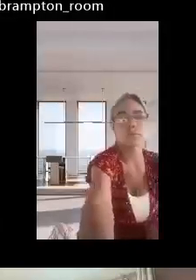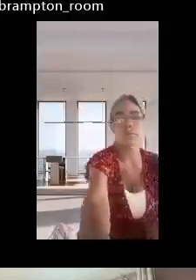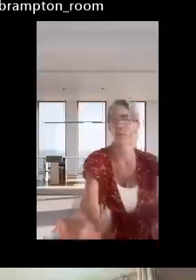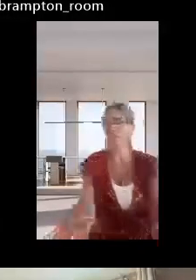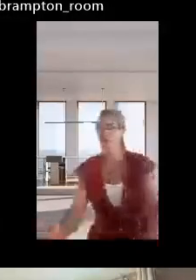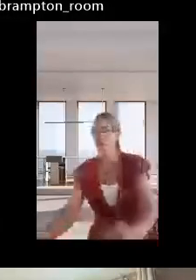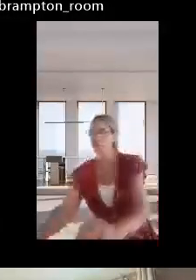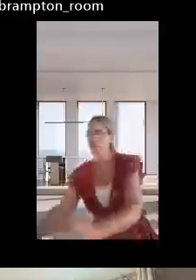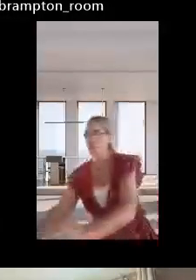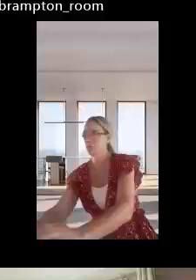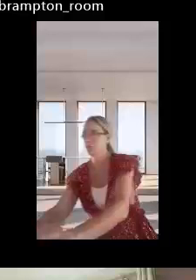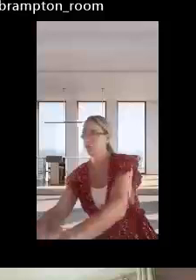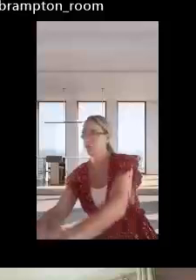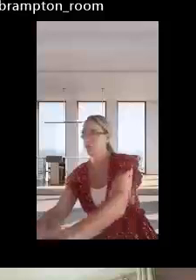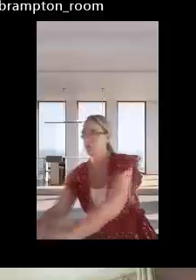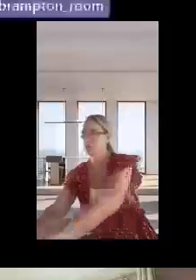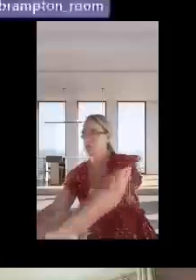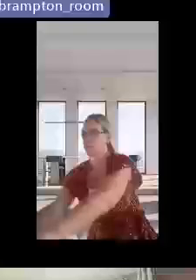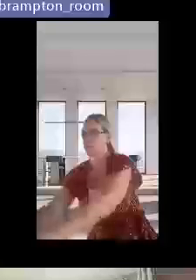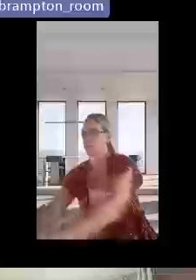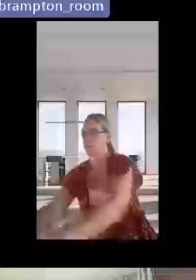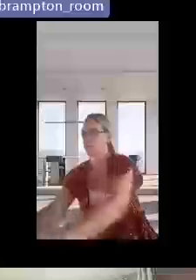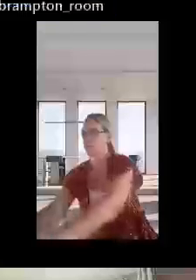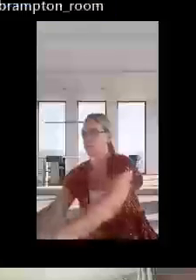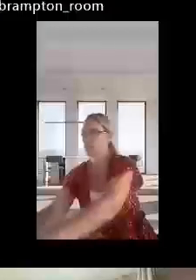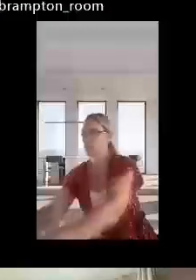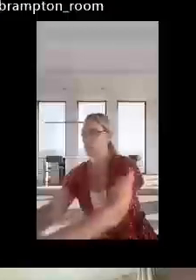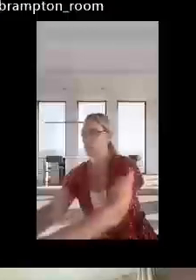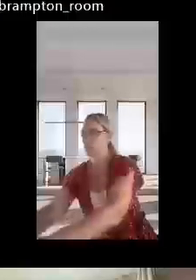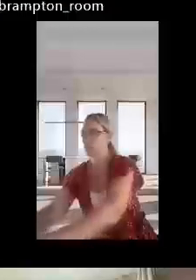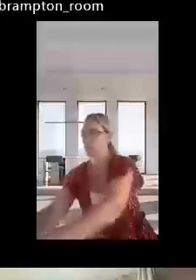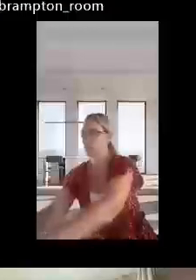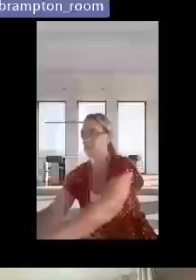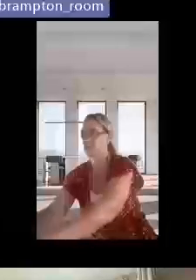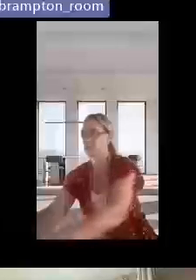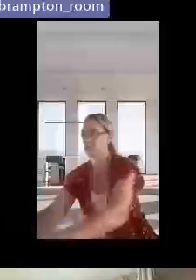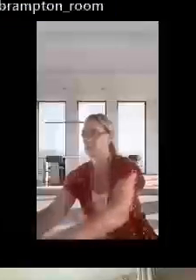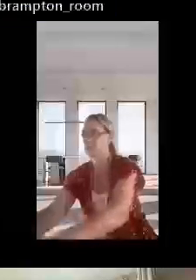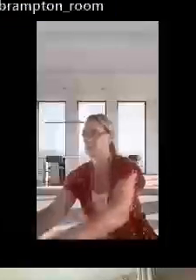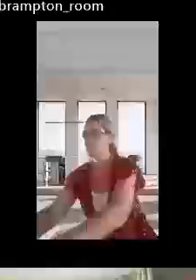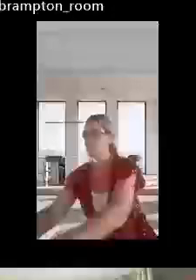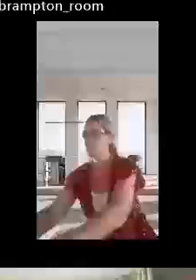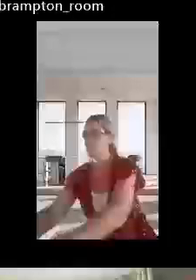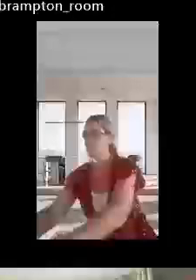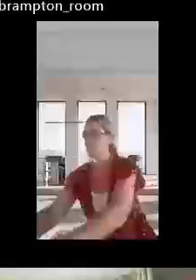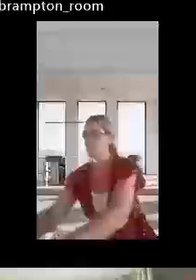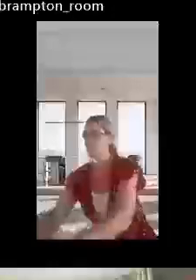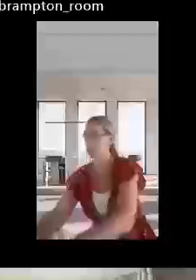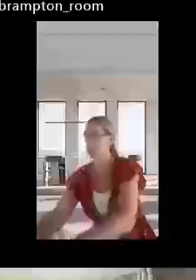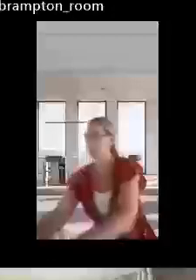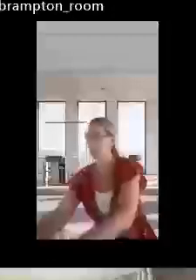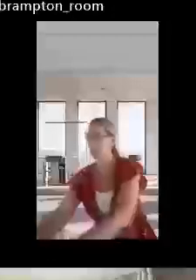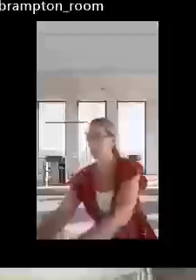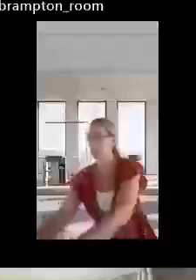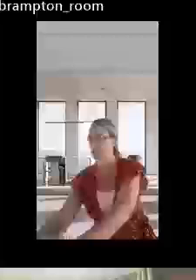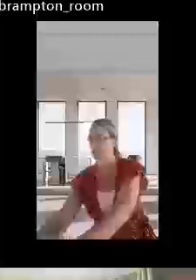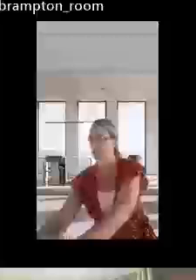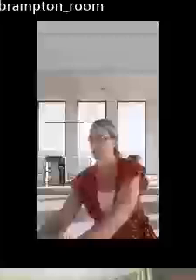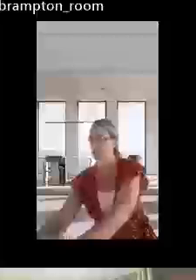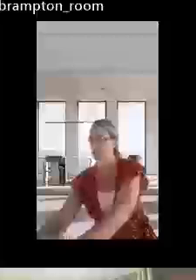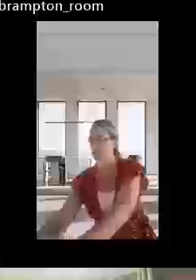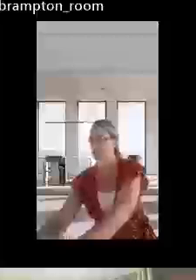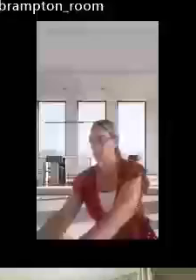working directly with principals, classroom teachers, and students with a specific focus on student behavior and